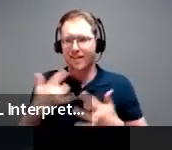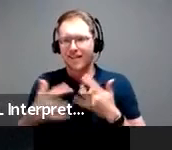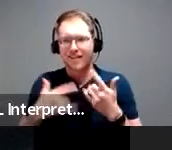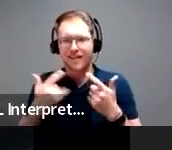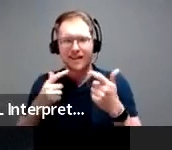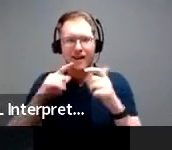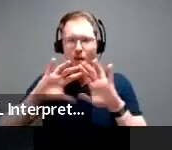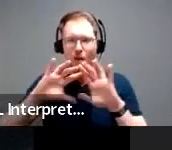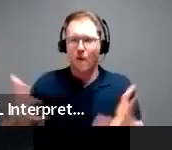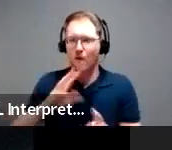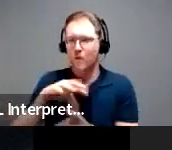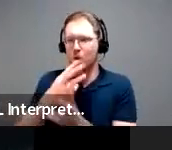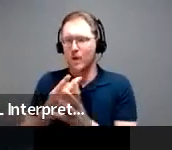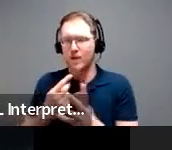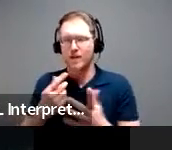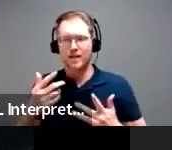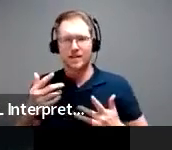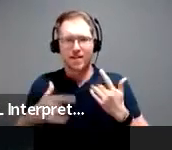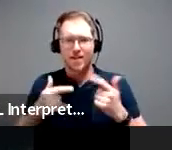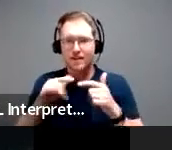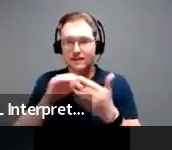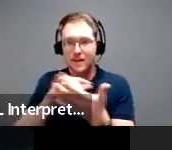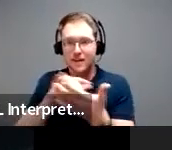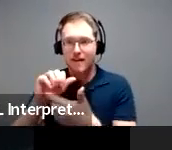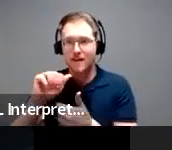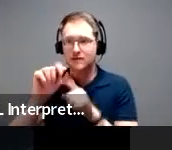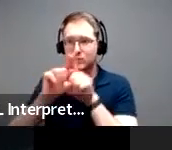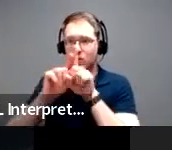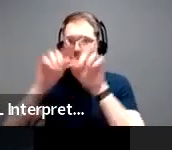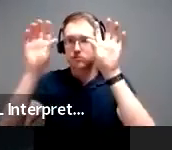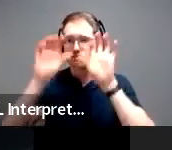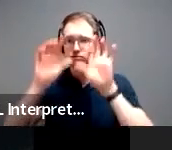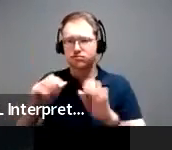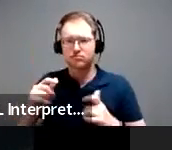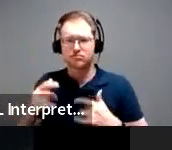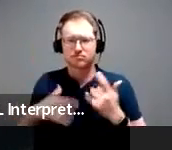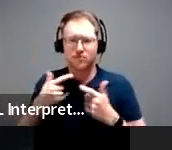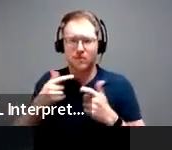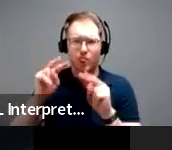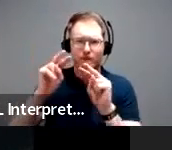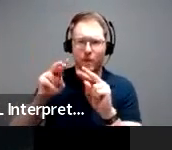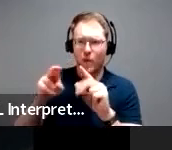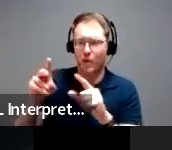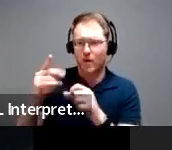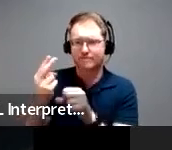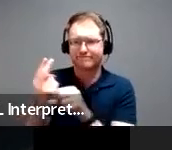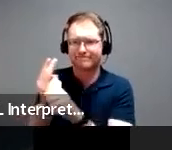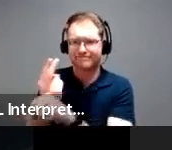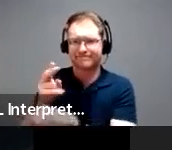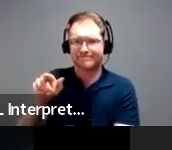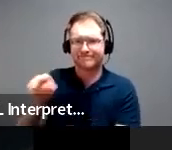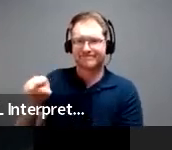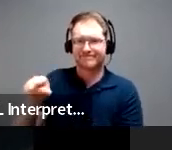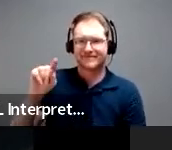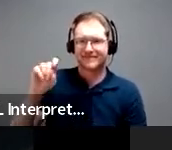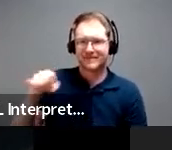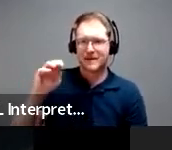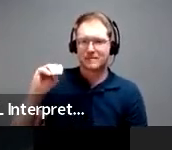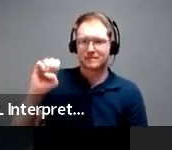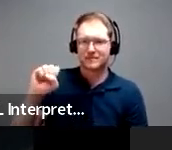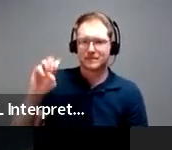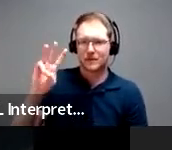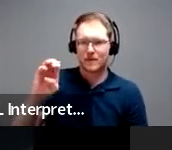astronomical community in deploying and utilizing the powerful capabilities of the James Webb